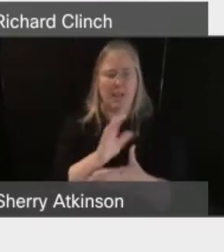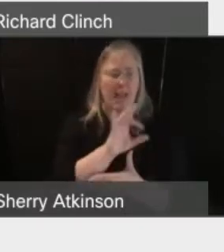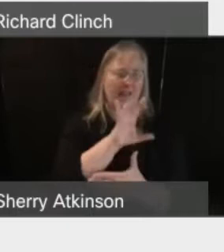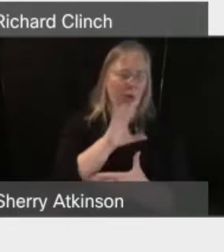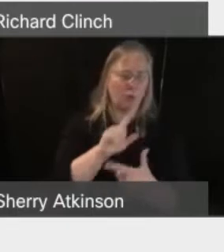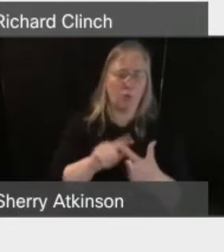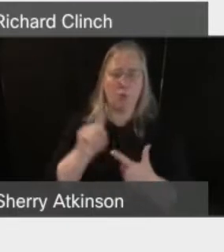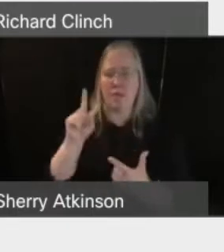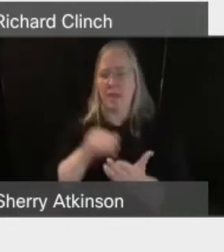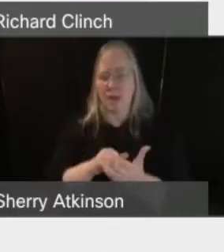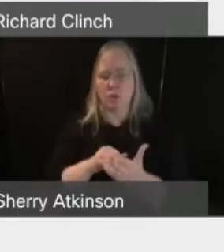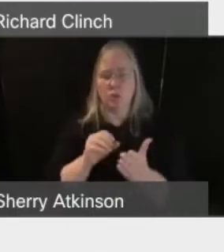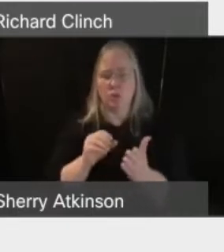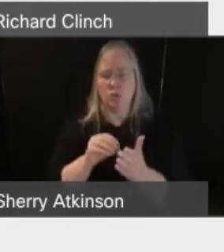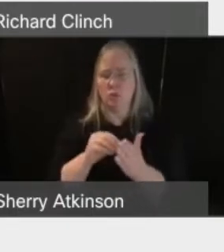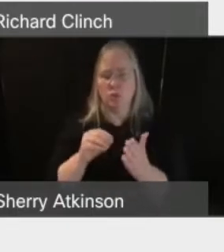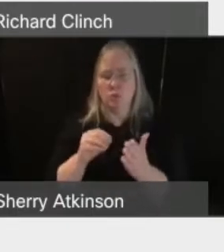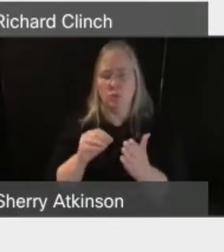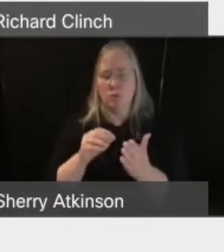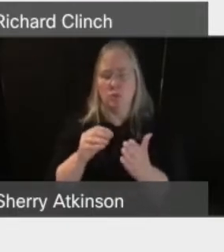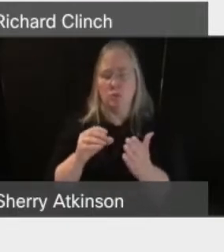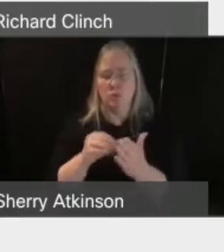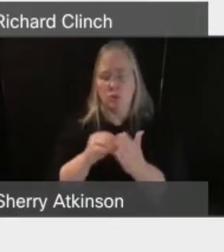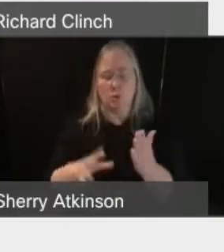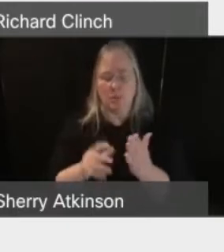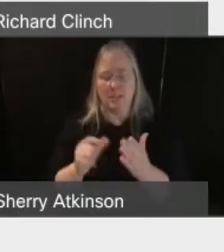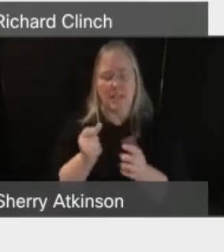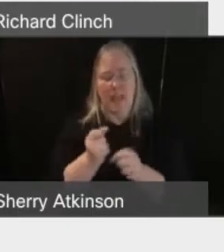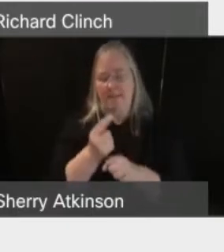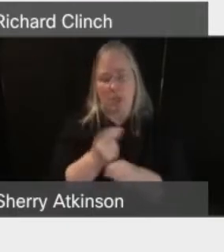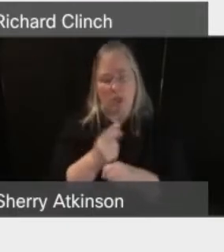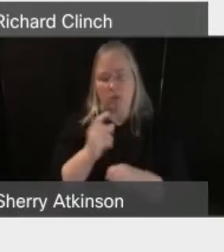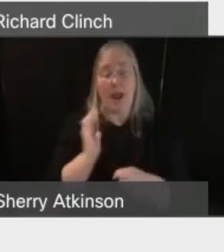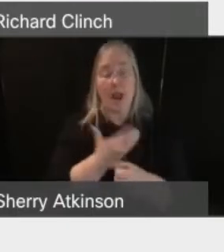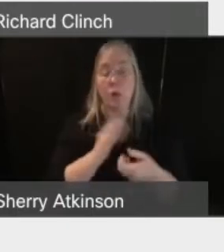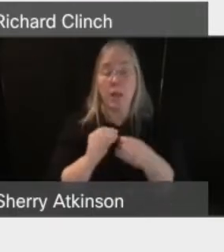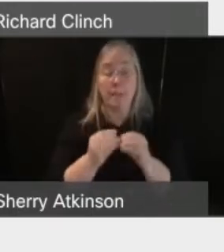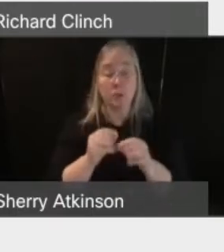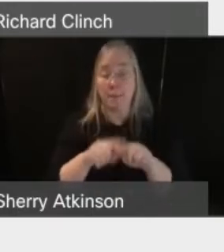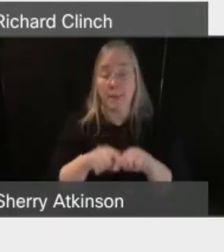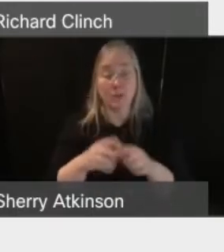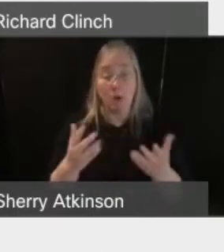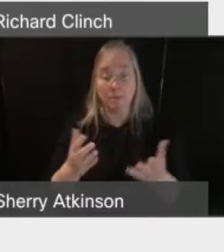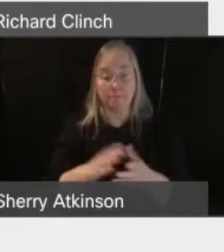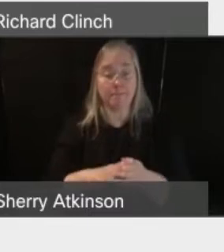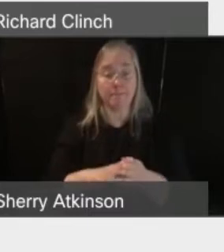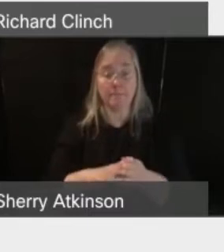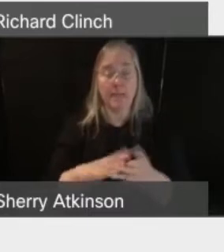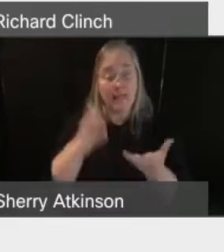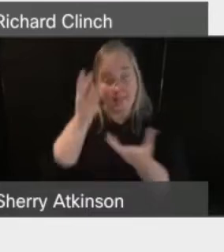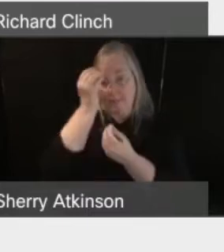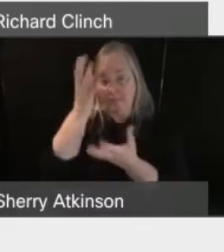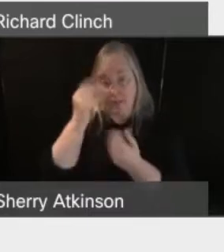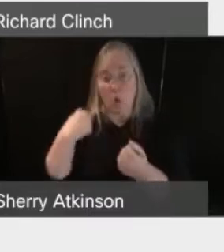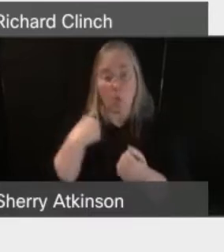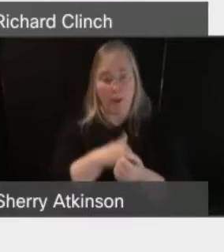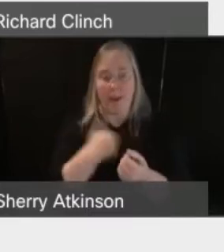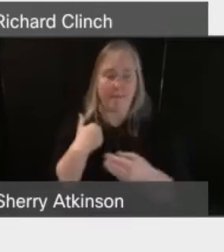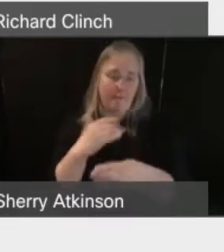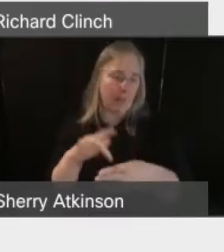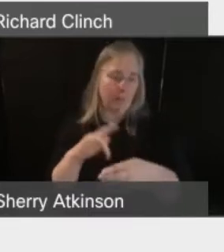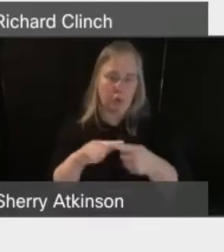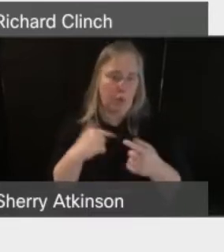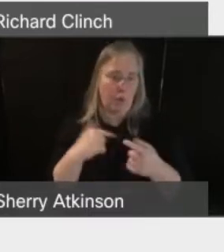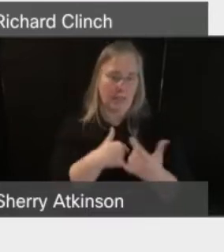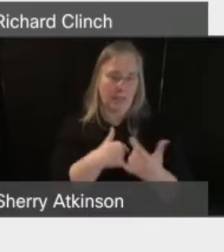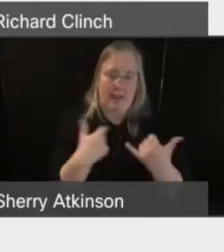students each year, and we've seen that. So our numbers are based on the information that we have available to us right